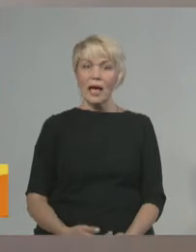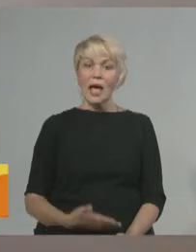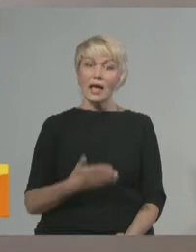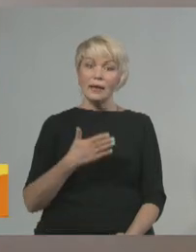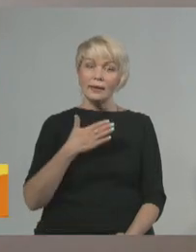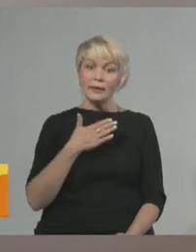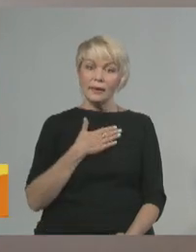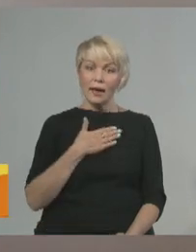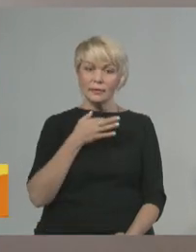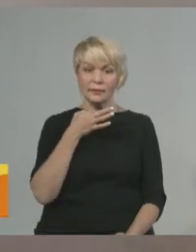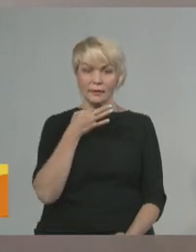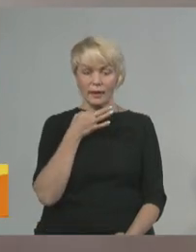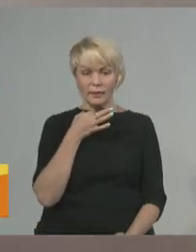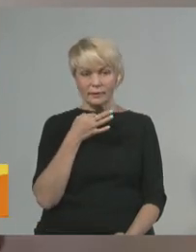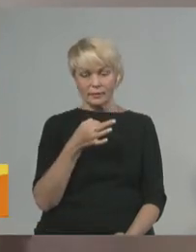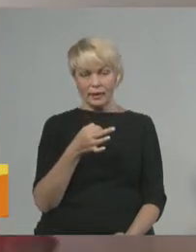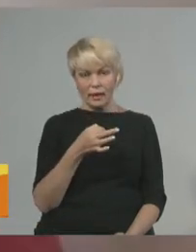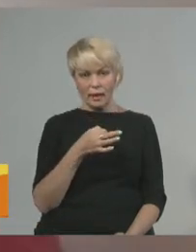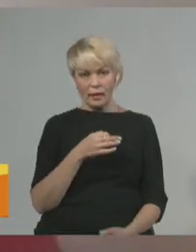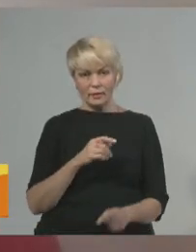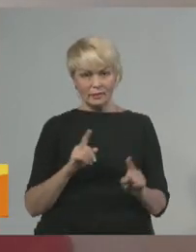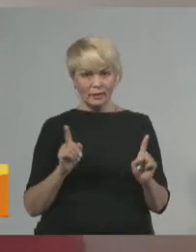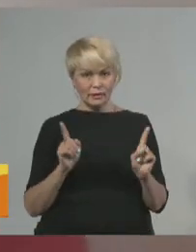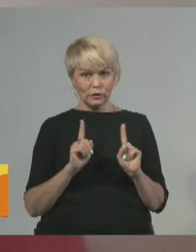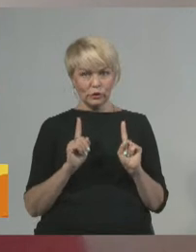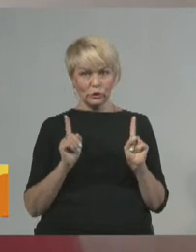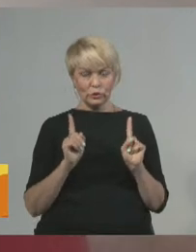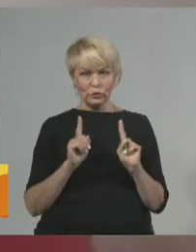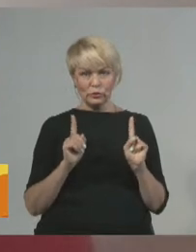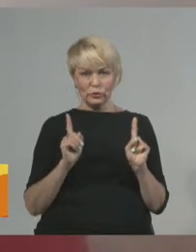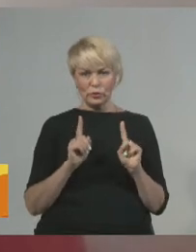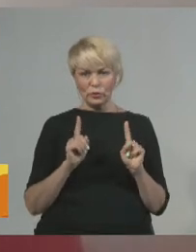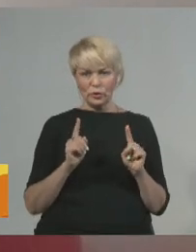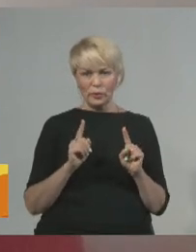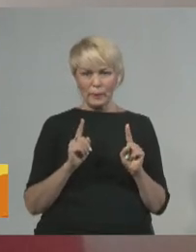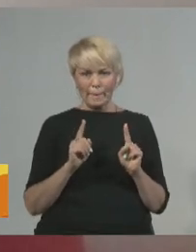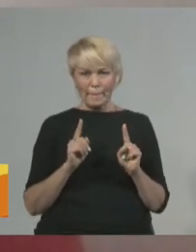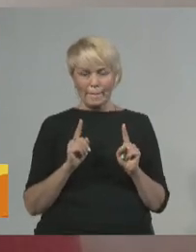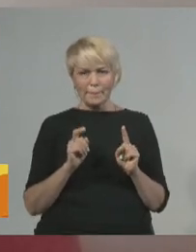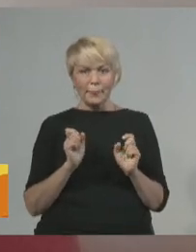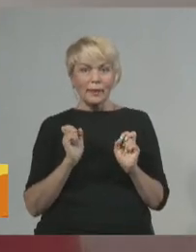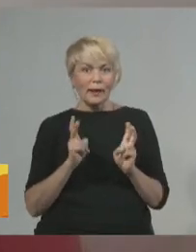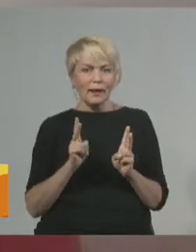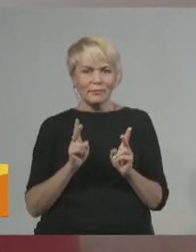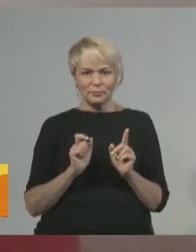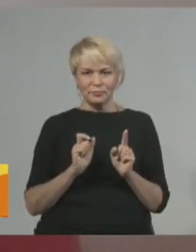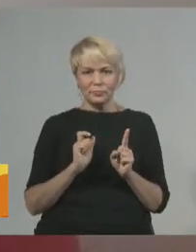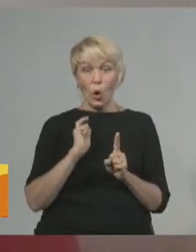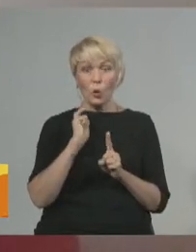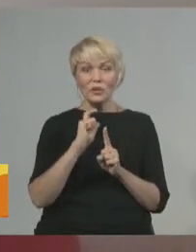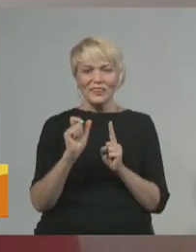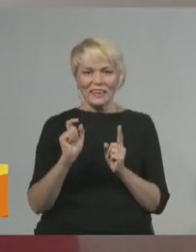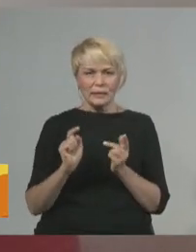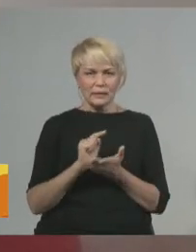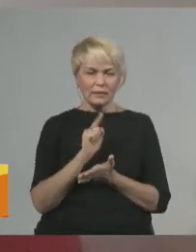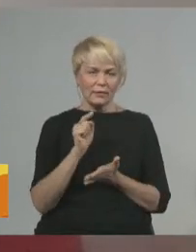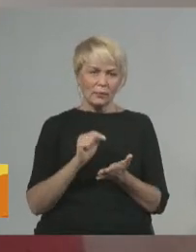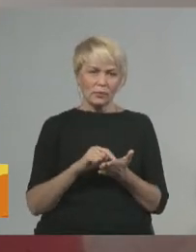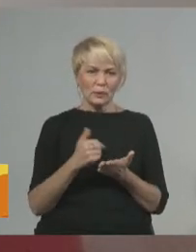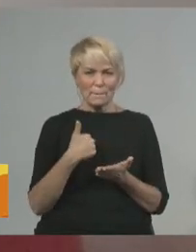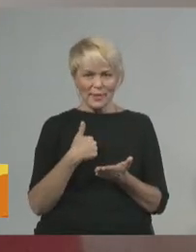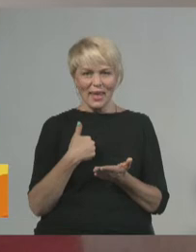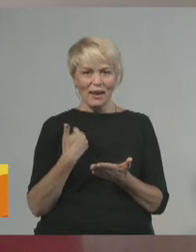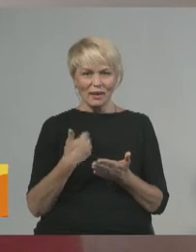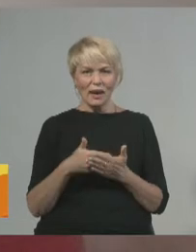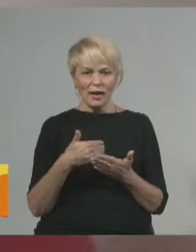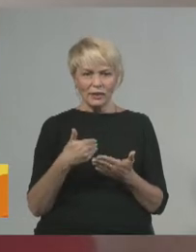i should say i don't know if i will be able to answer your question but it seems to